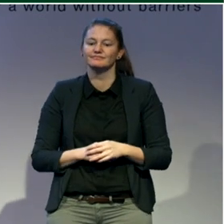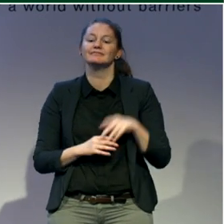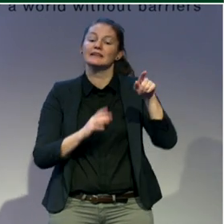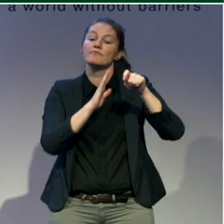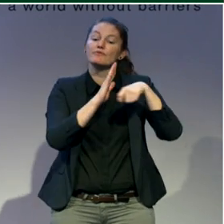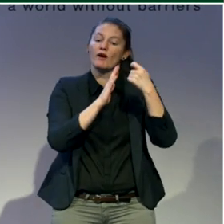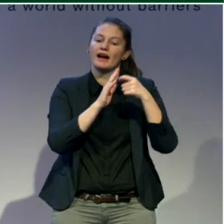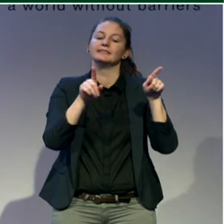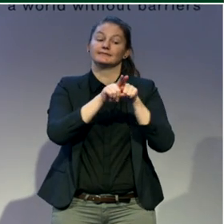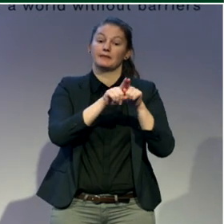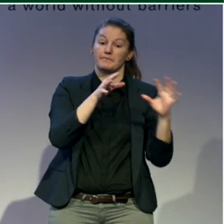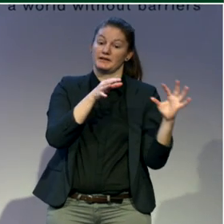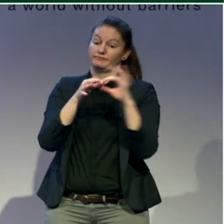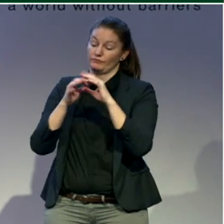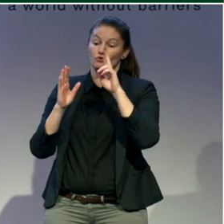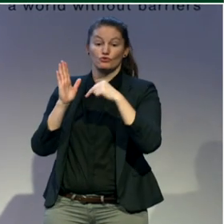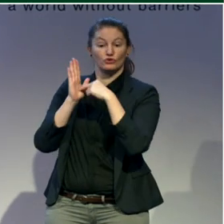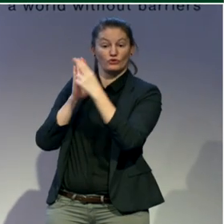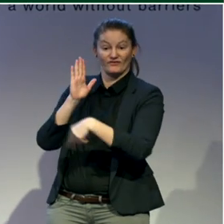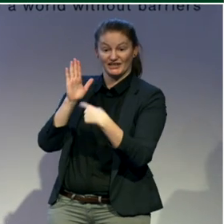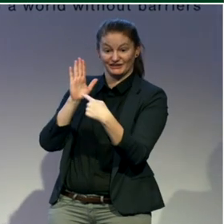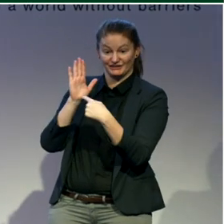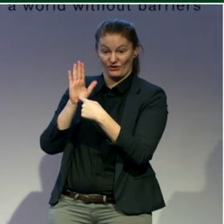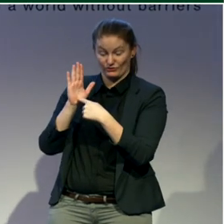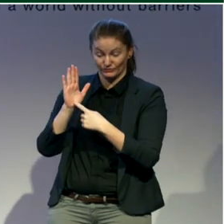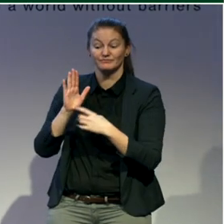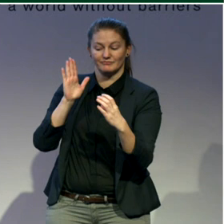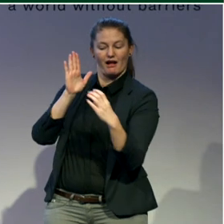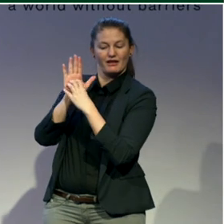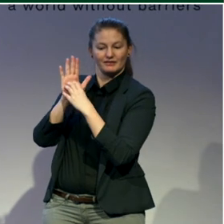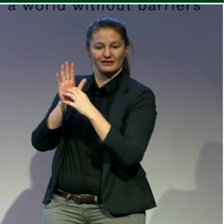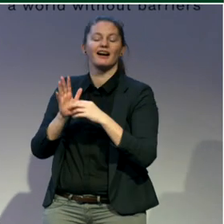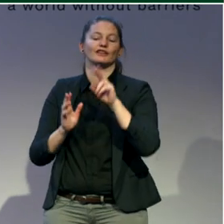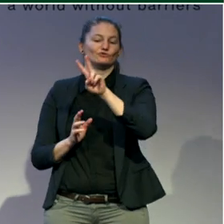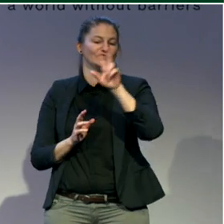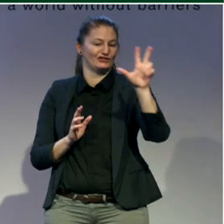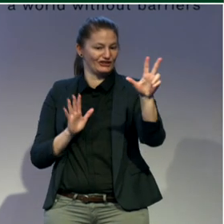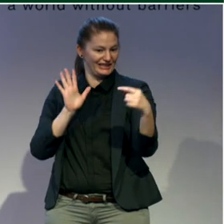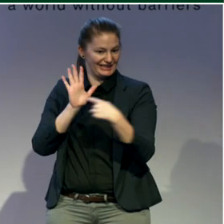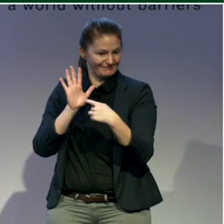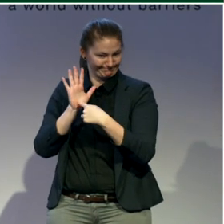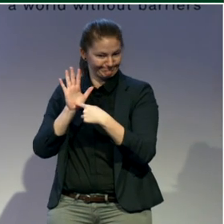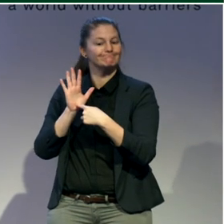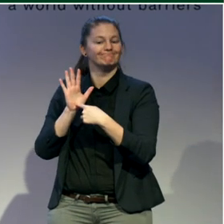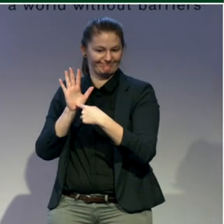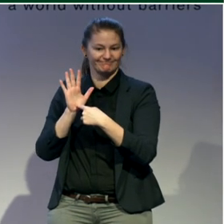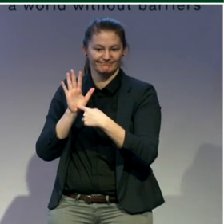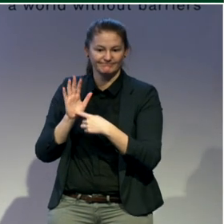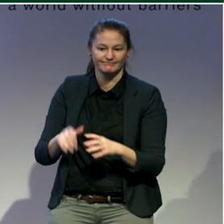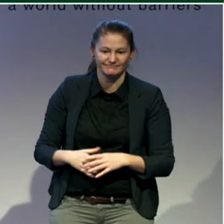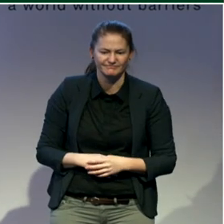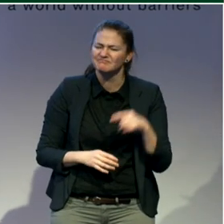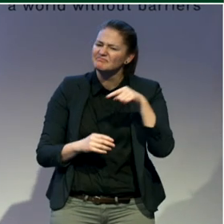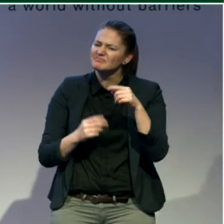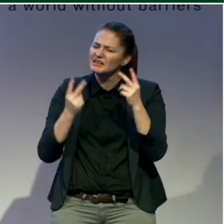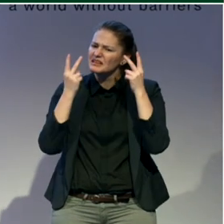other challenges in the disability rights field? So just some context information. There are many